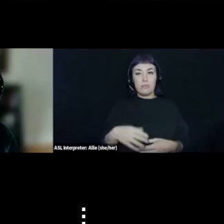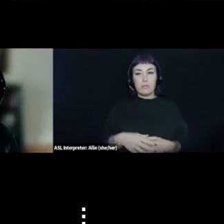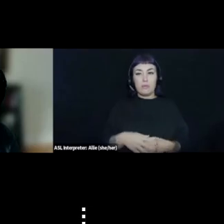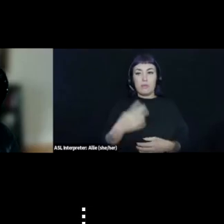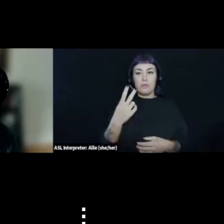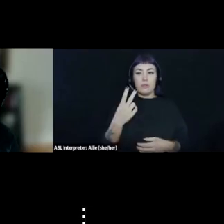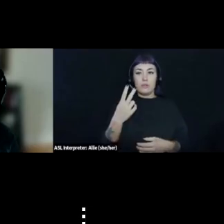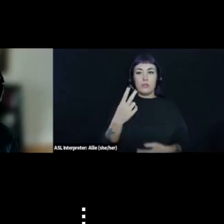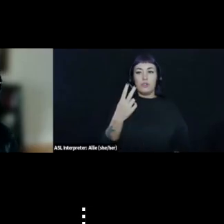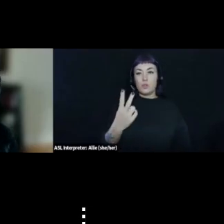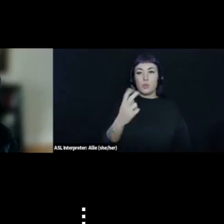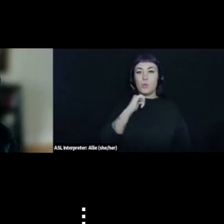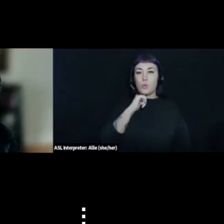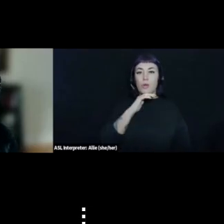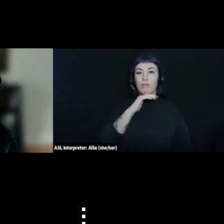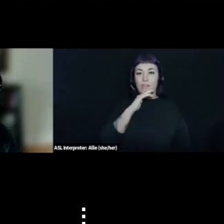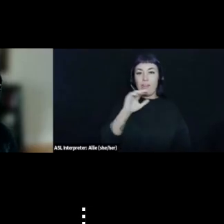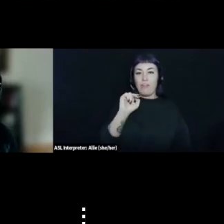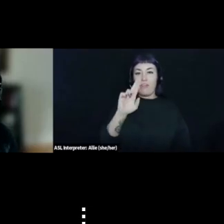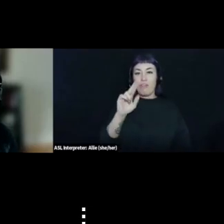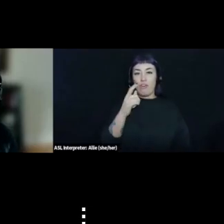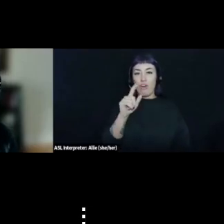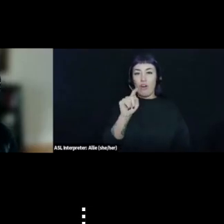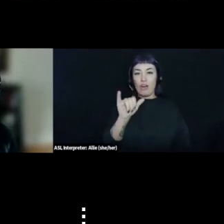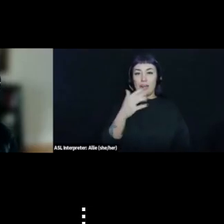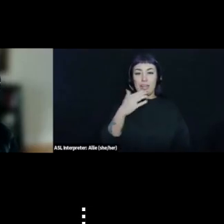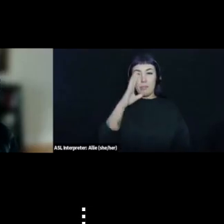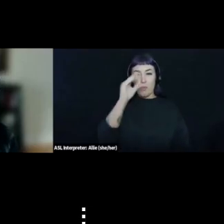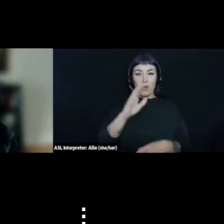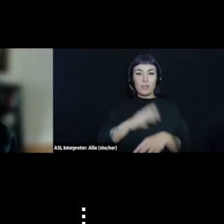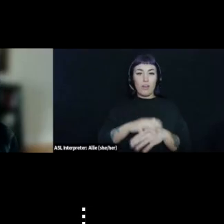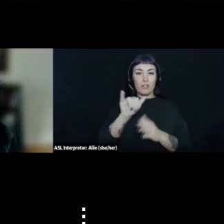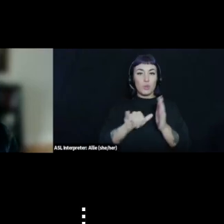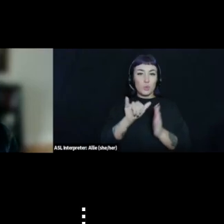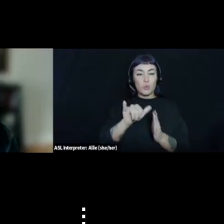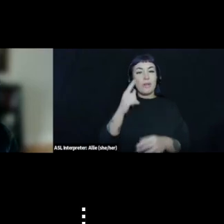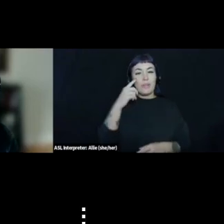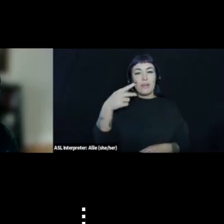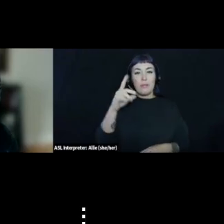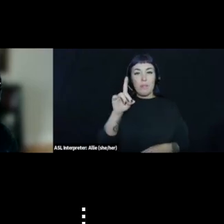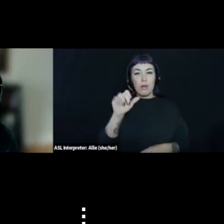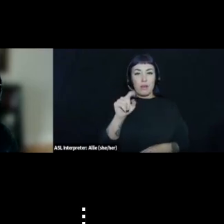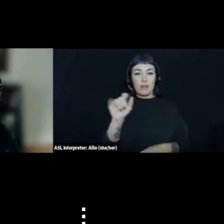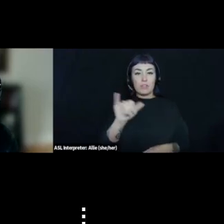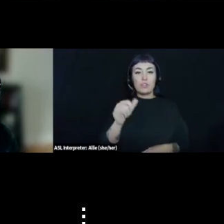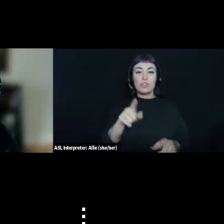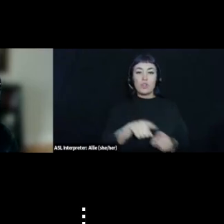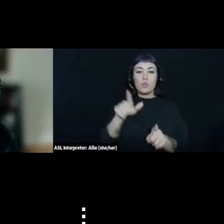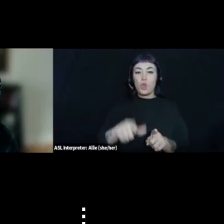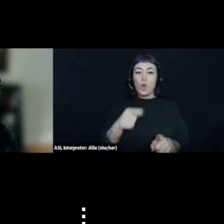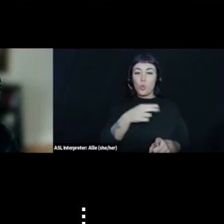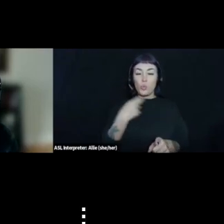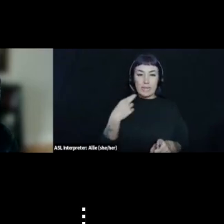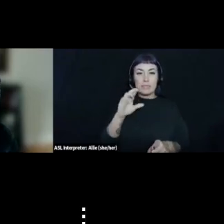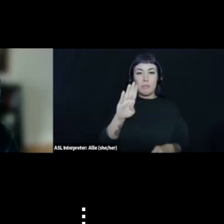Naughty Boys on YouTube. They're very fun. I think they might have a podcast too. There are also lower risk bondage options.